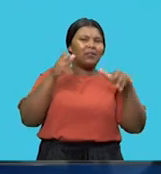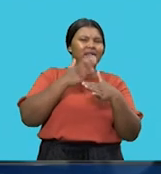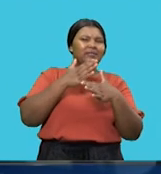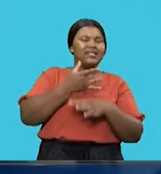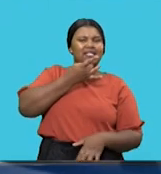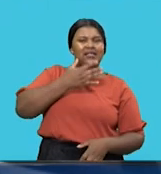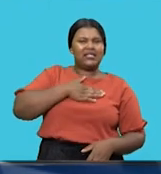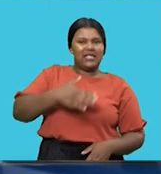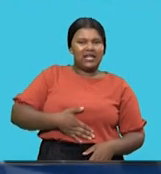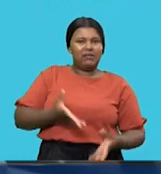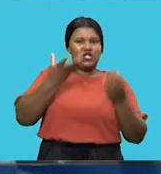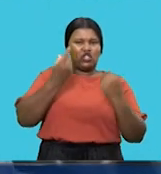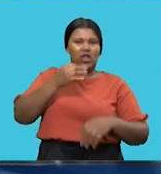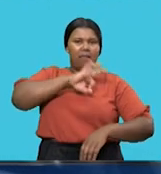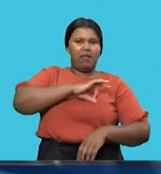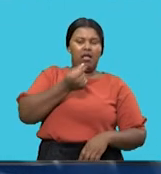getting overtime.